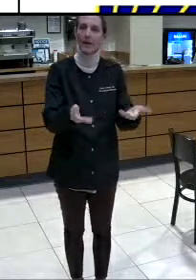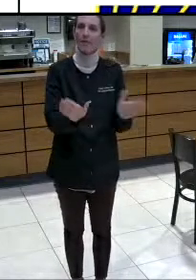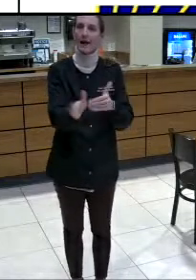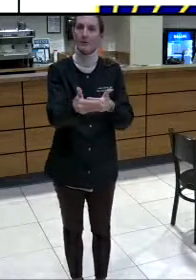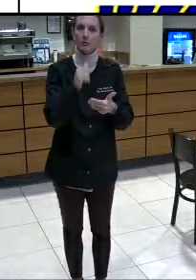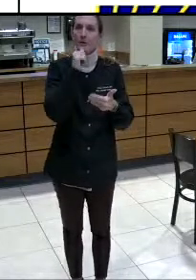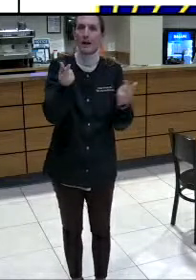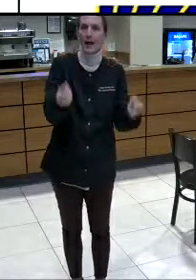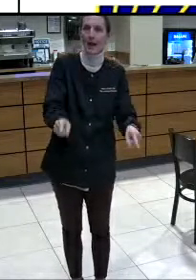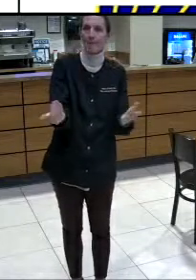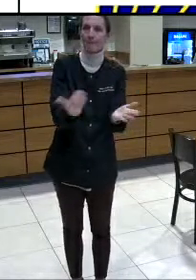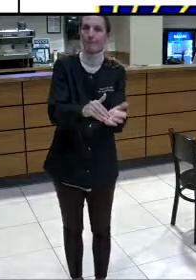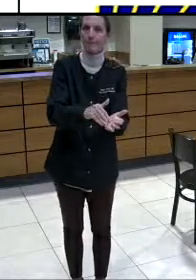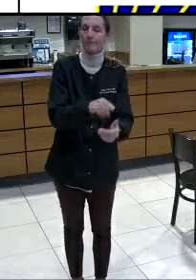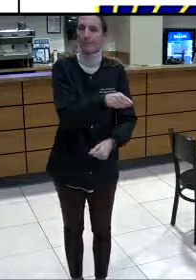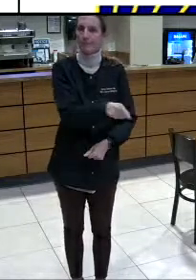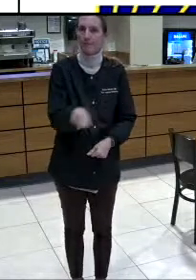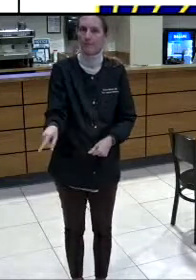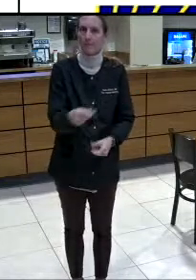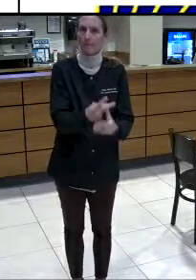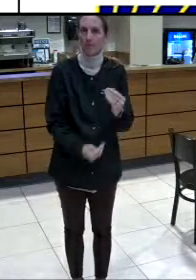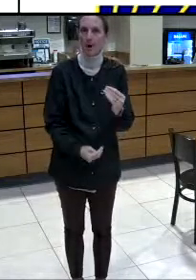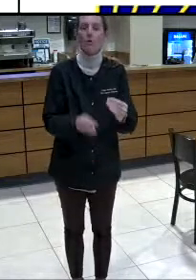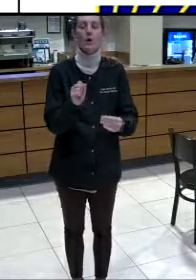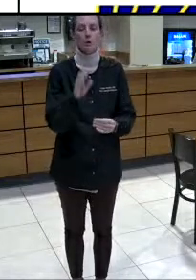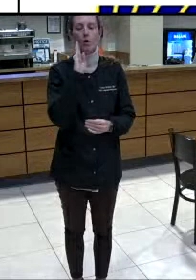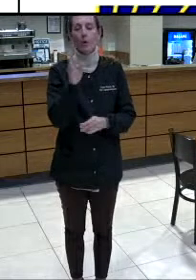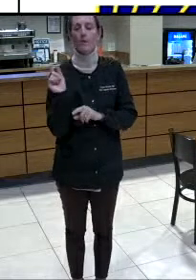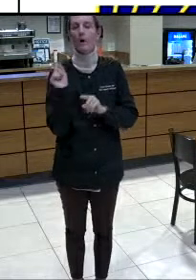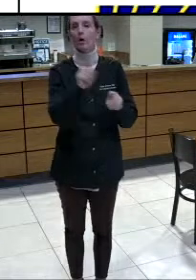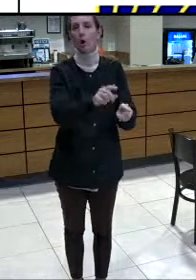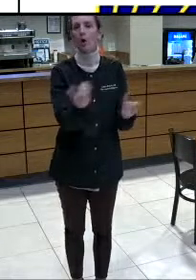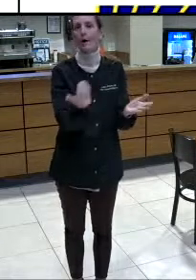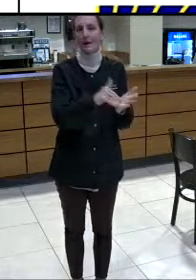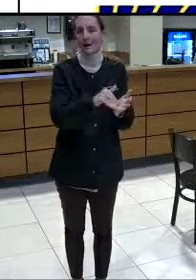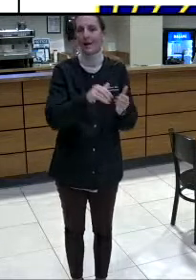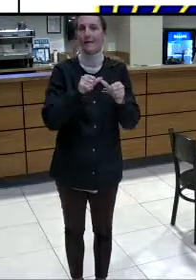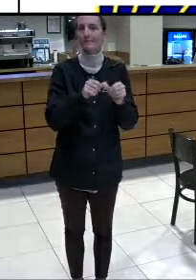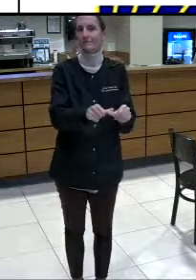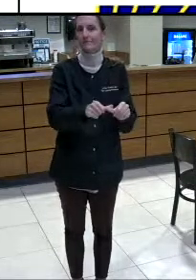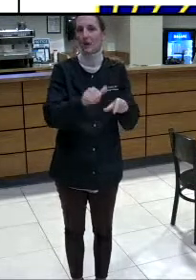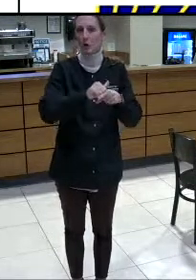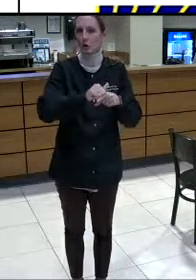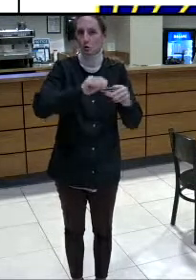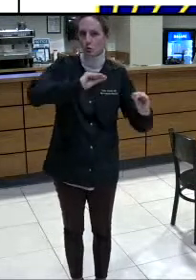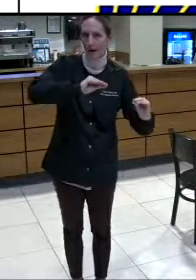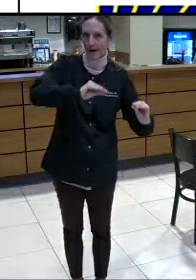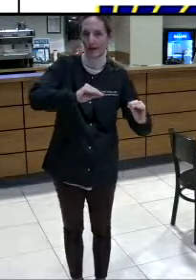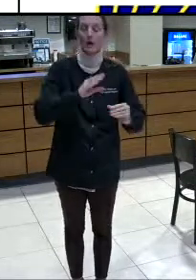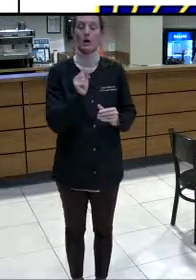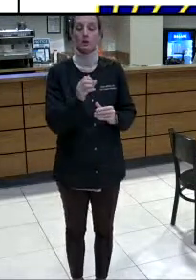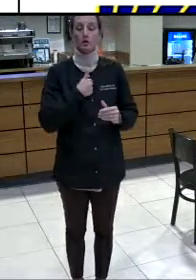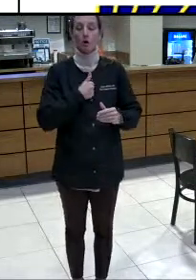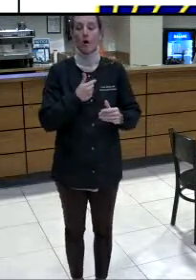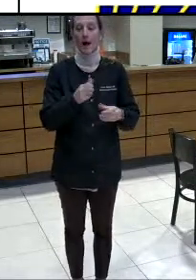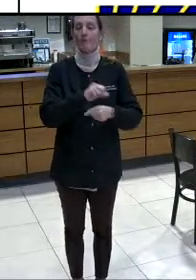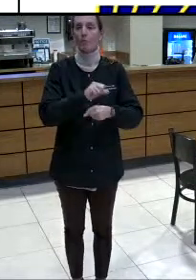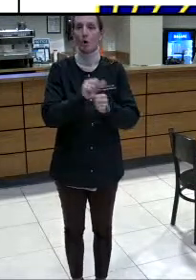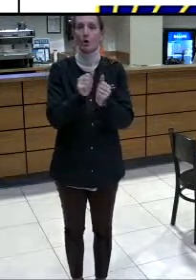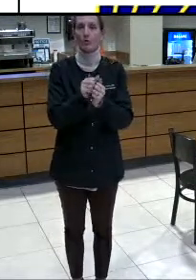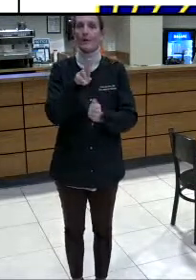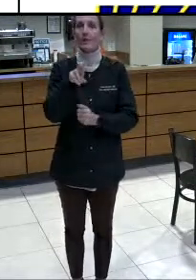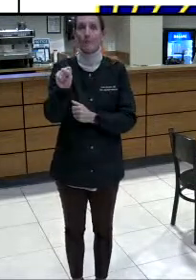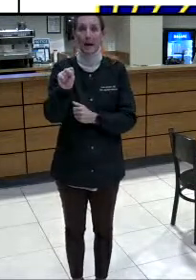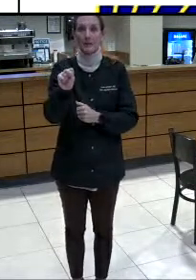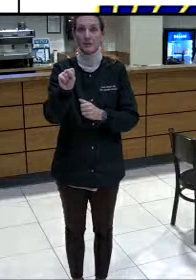sure we're doing those things. And so we will go back out and continue that training. I've also had an opportunity to work with the bus drivers.